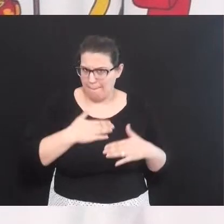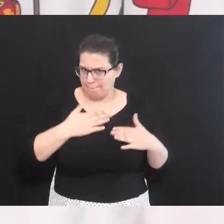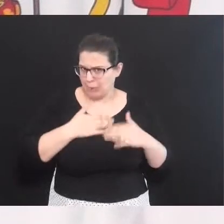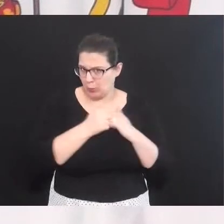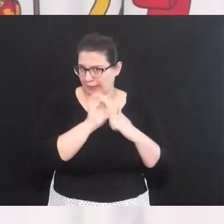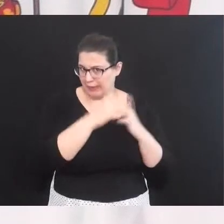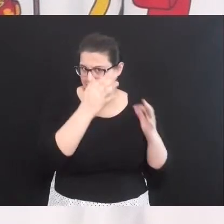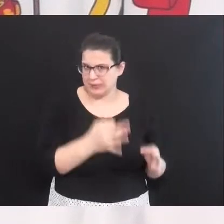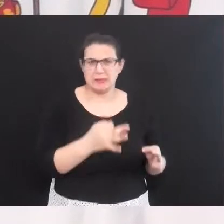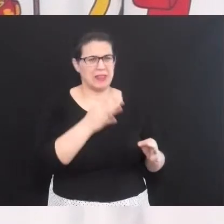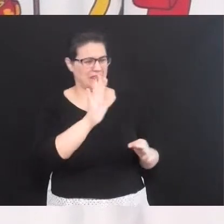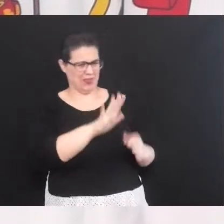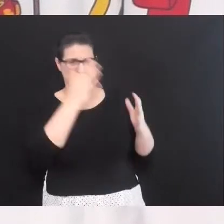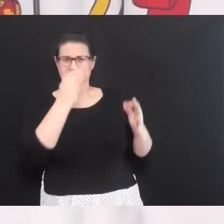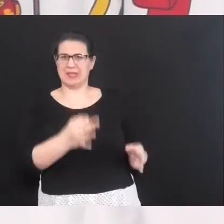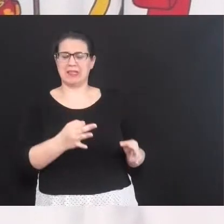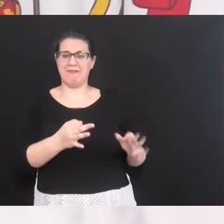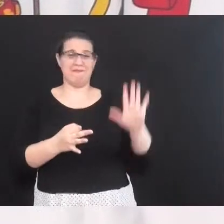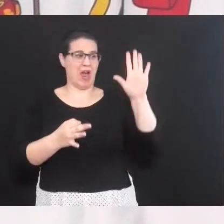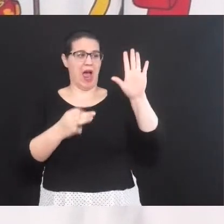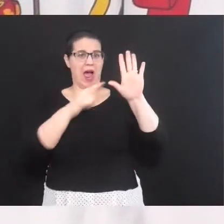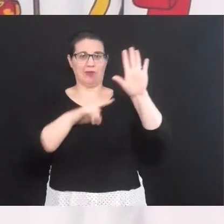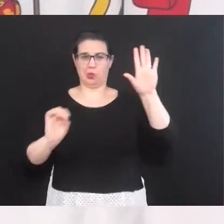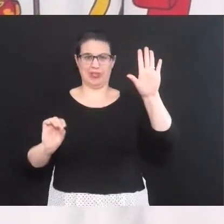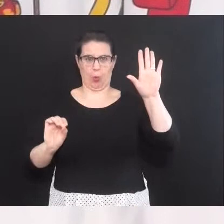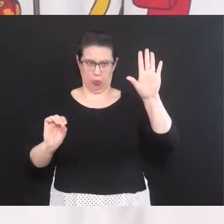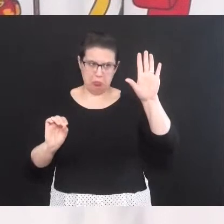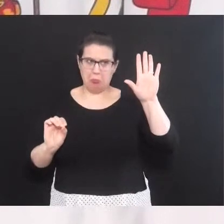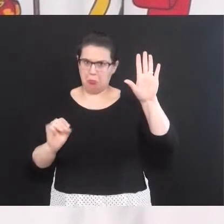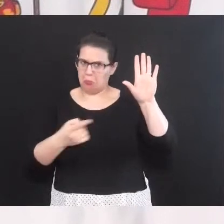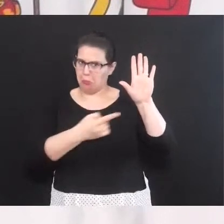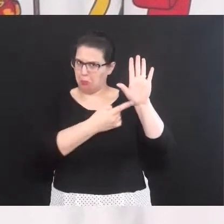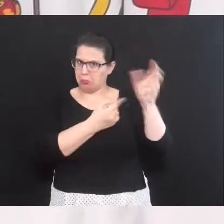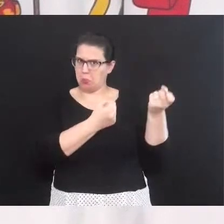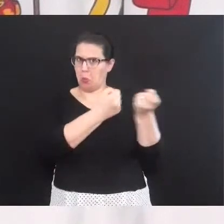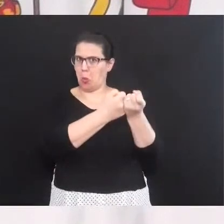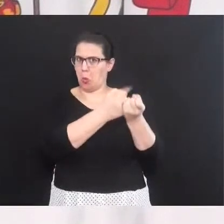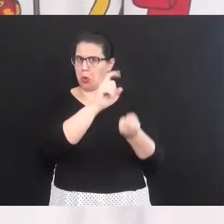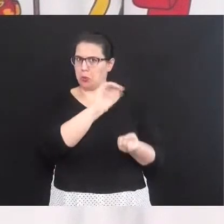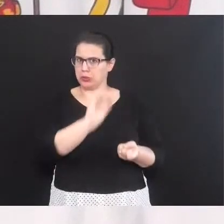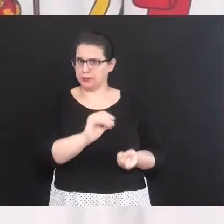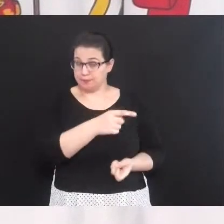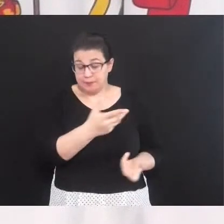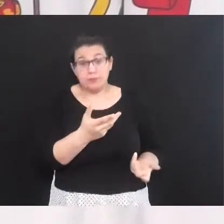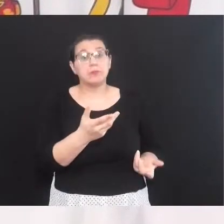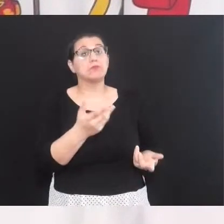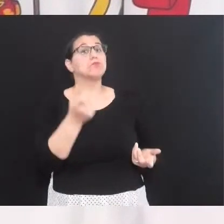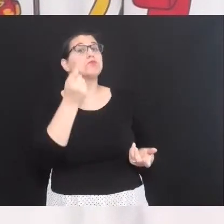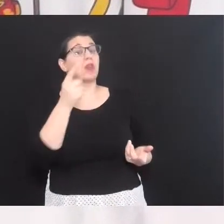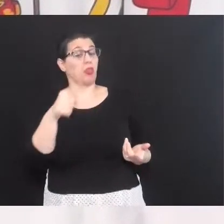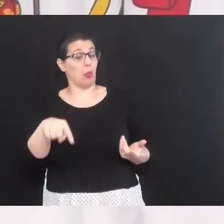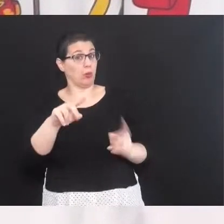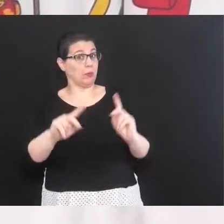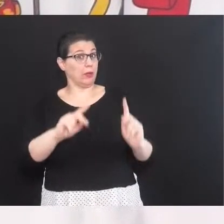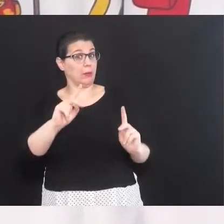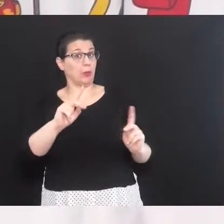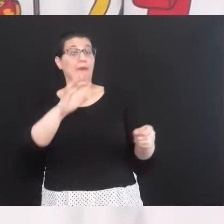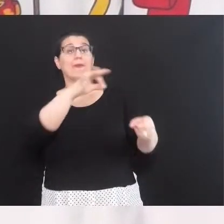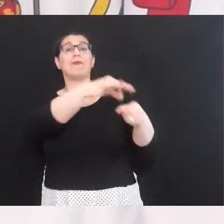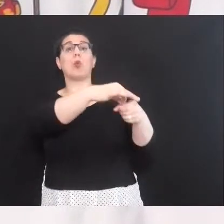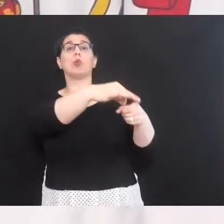I mean, that's all there is to it. Now, the people elect those people,